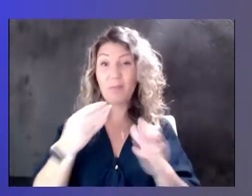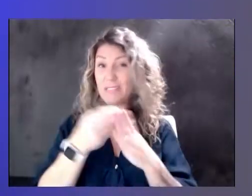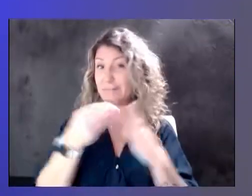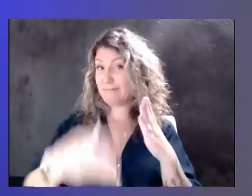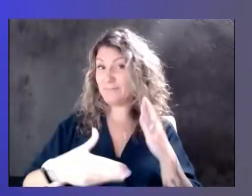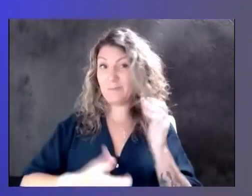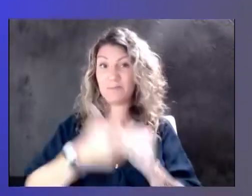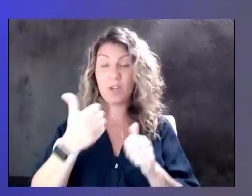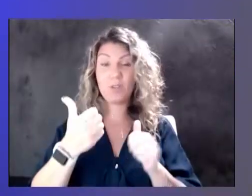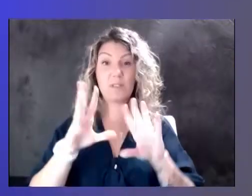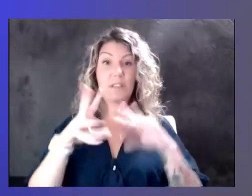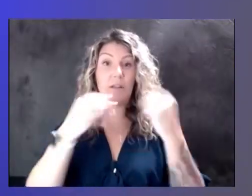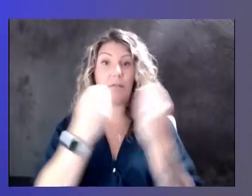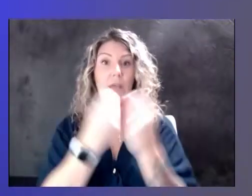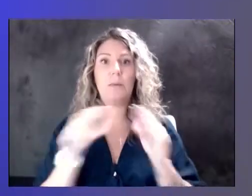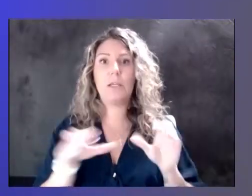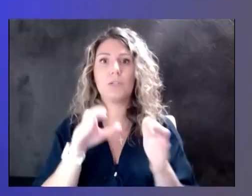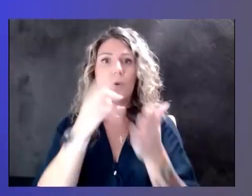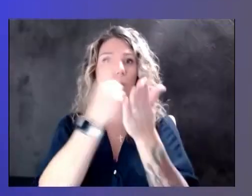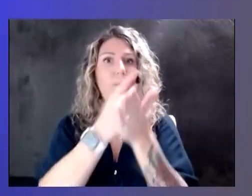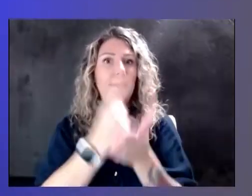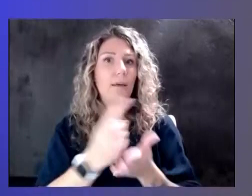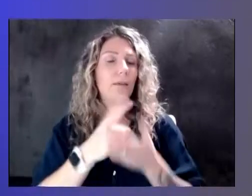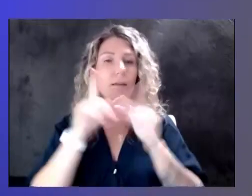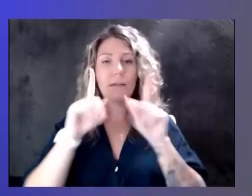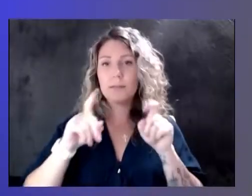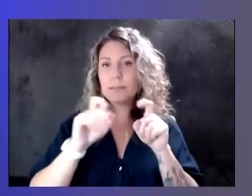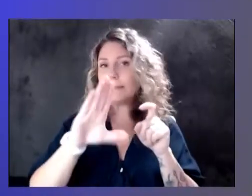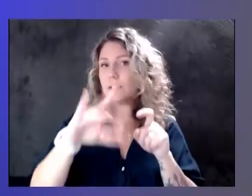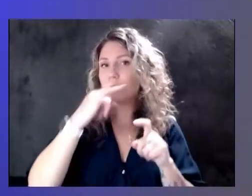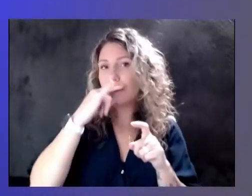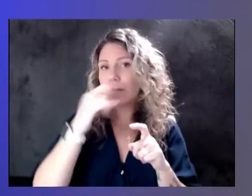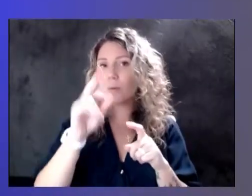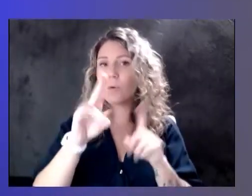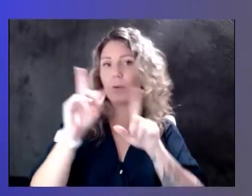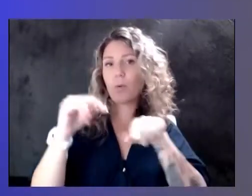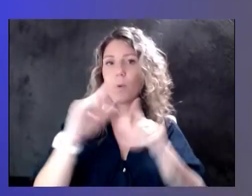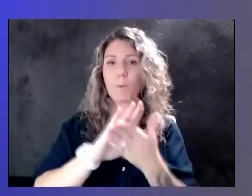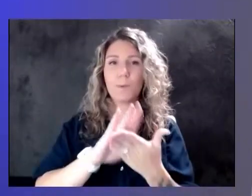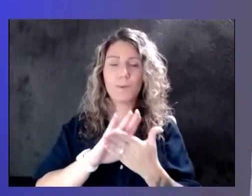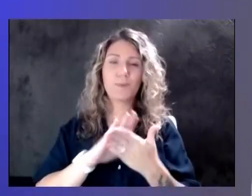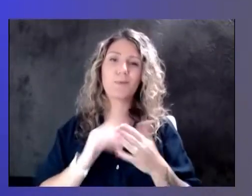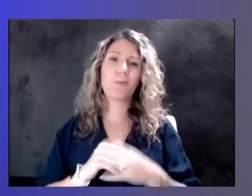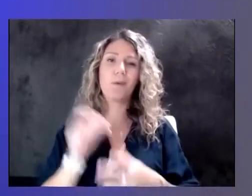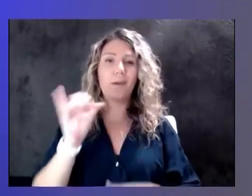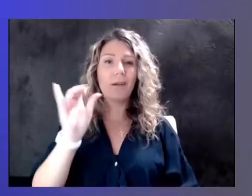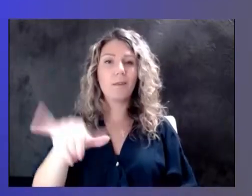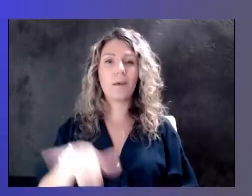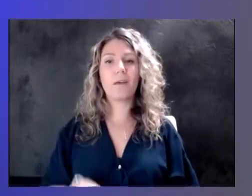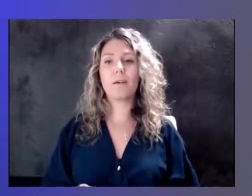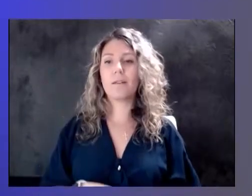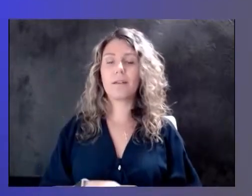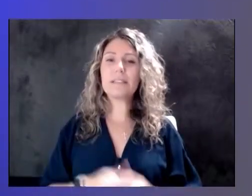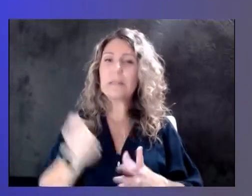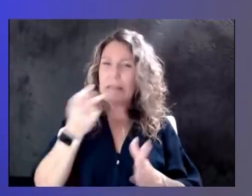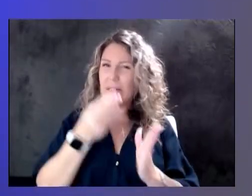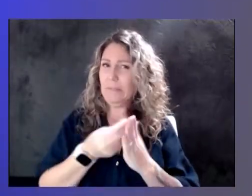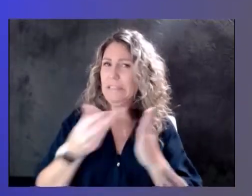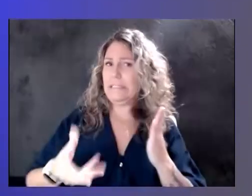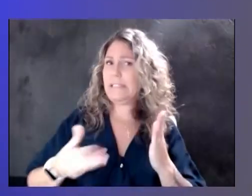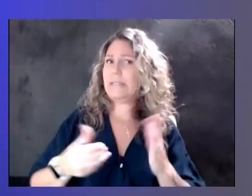do something like weekly testing of their kid that was going to school or something like that. Right. So a little on the expensive side. And I bought